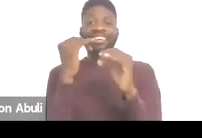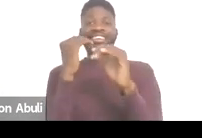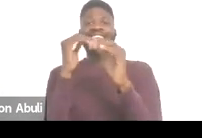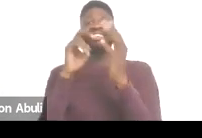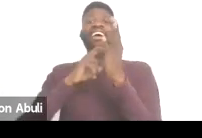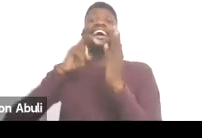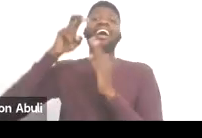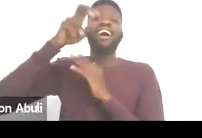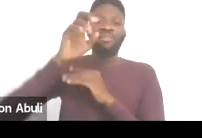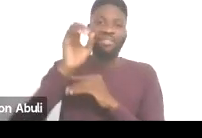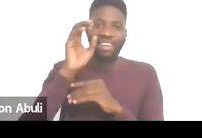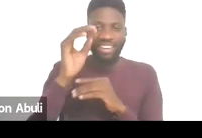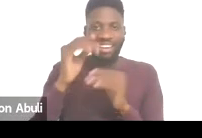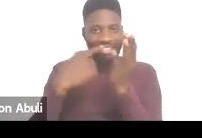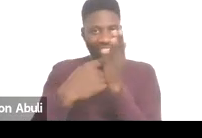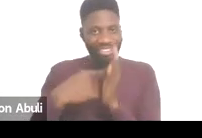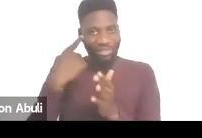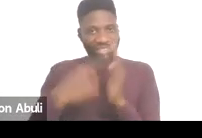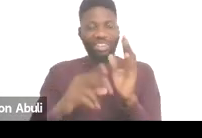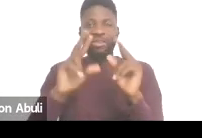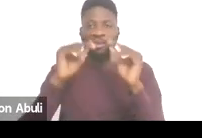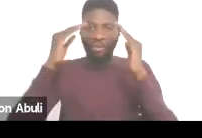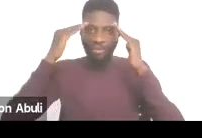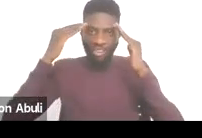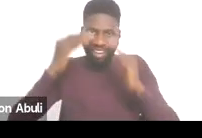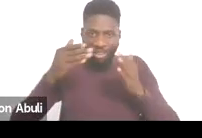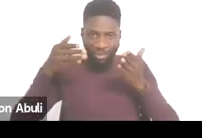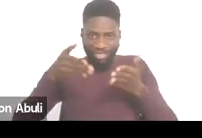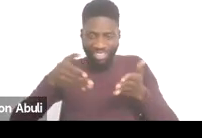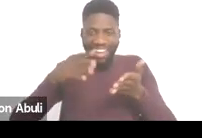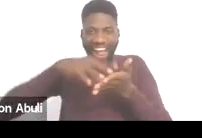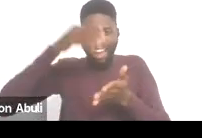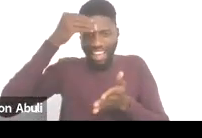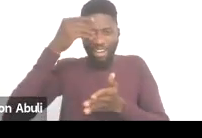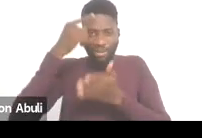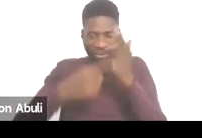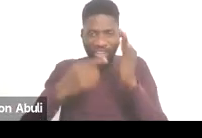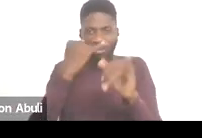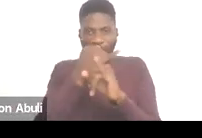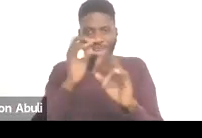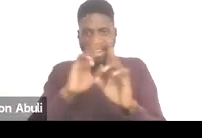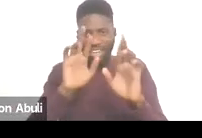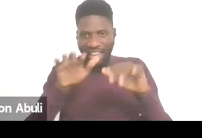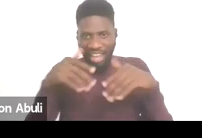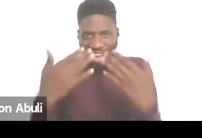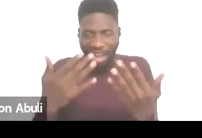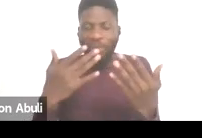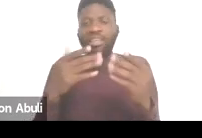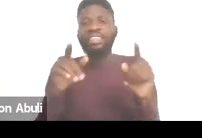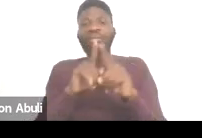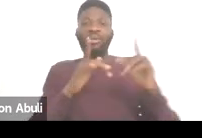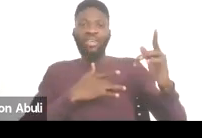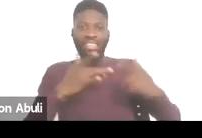discuss, can we rather have the questions focusing on what we have covered today about job readiness and of course the key concerns around work